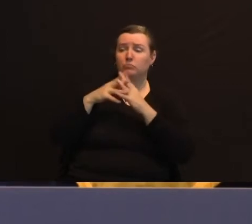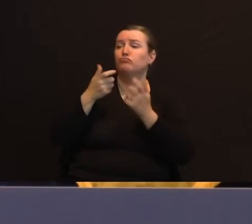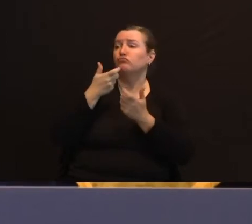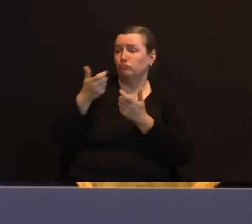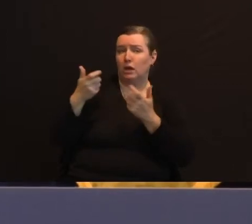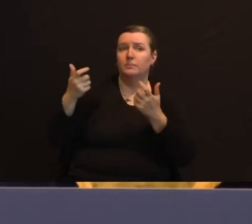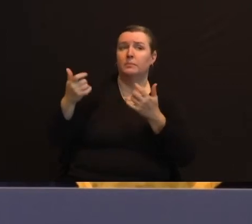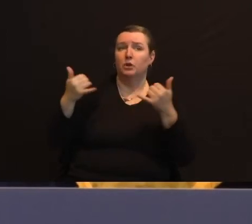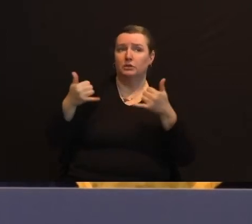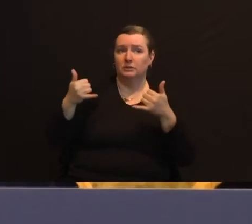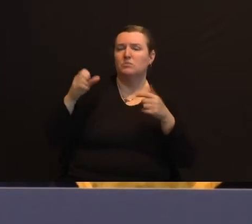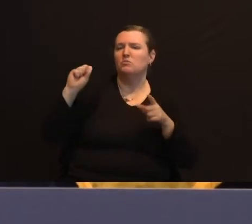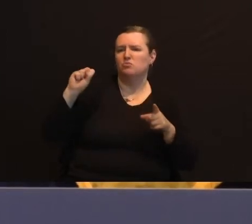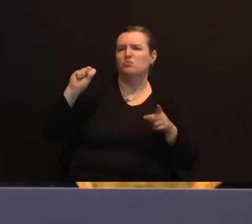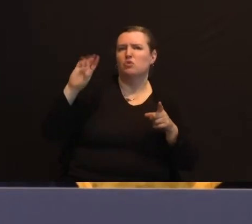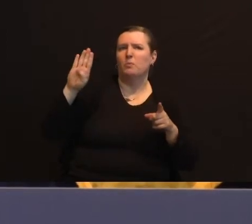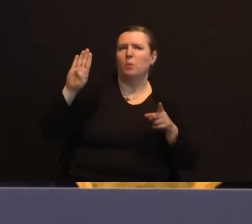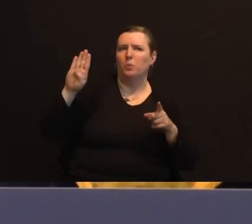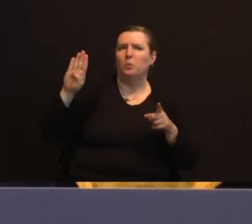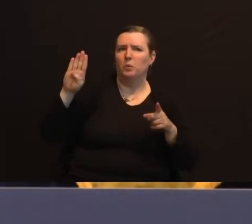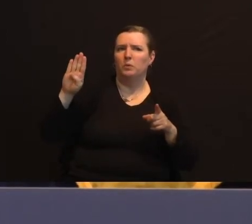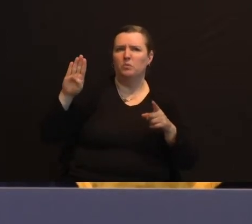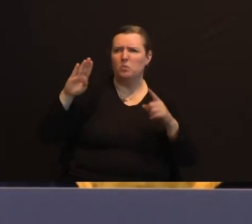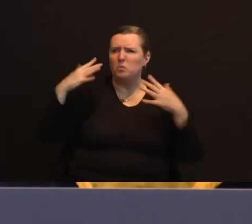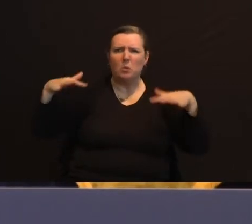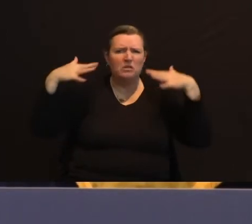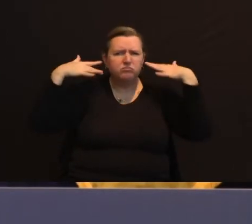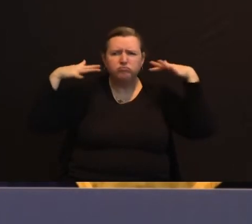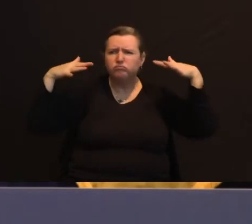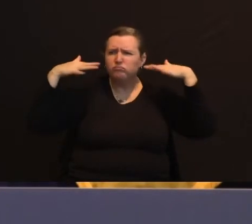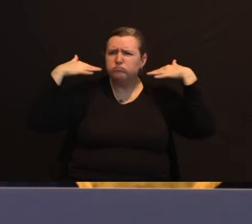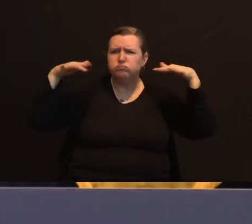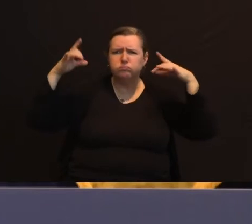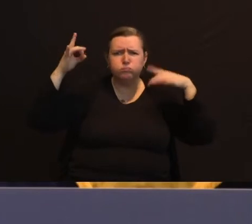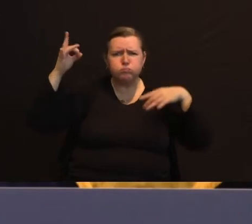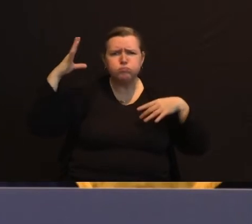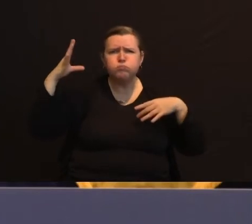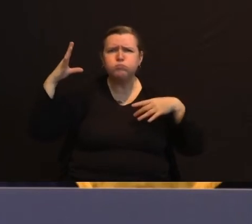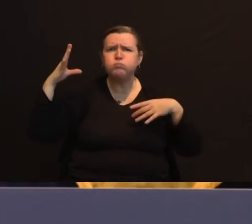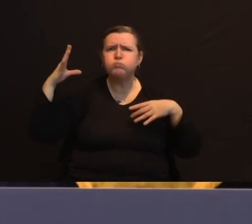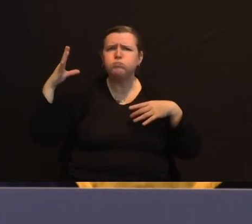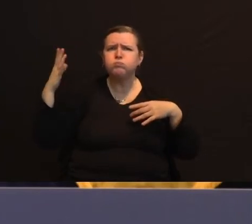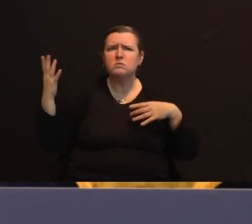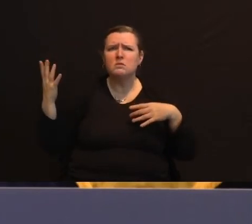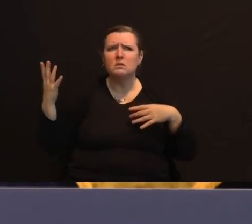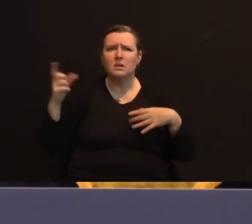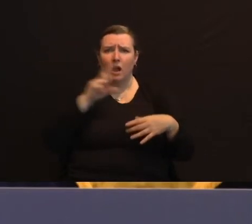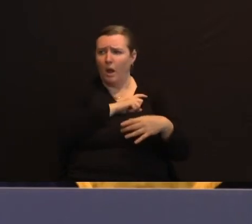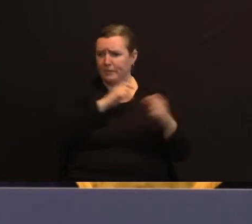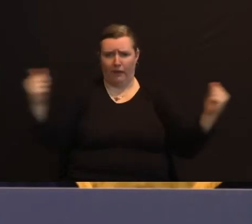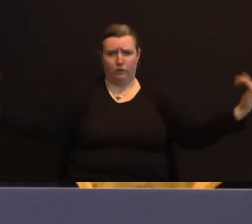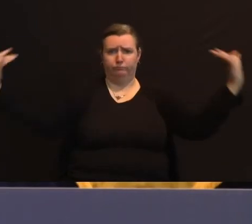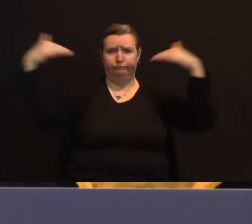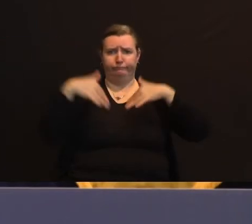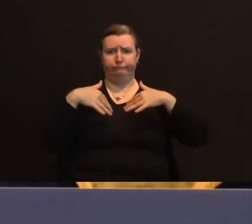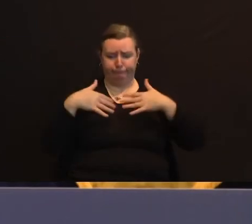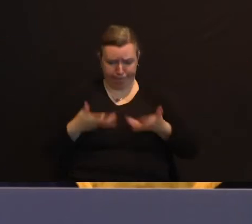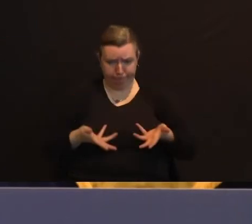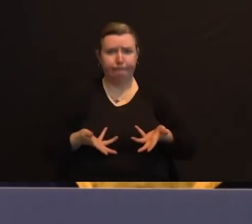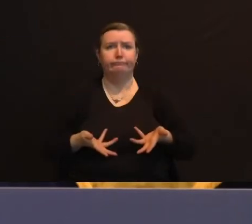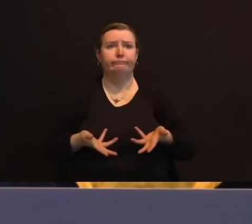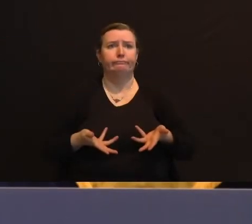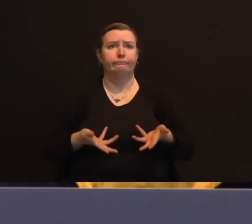they were making a ton of noise. They attracted just what they probably didn't want, which they attracted law enforcement